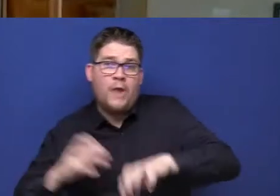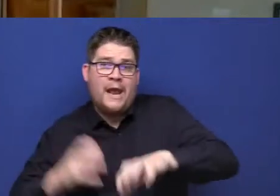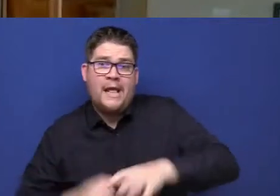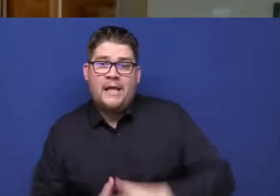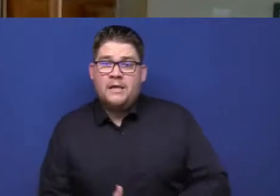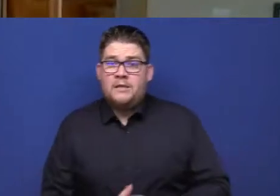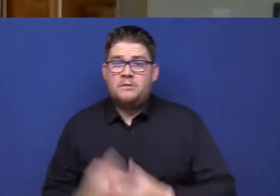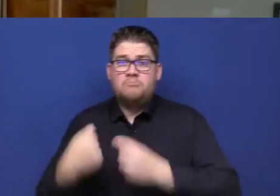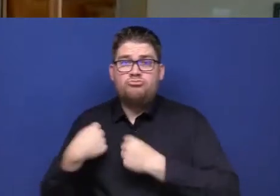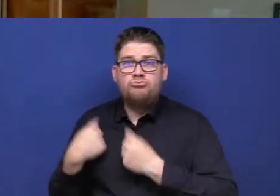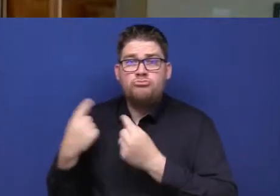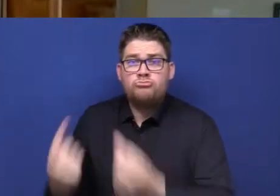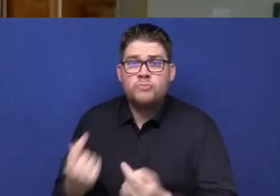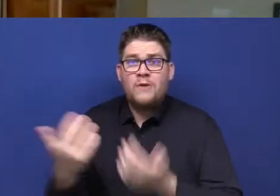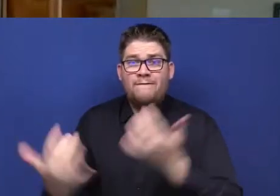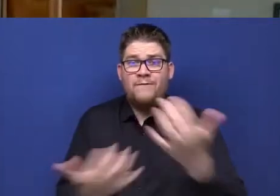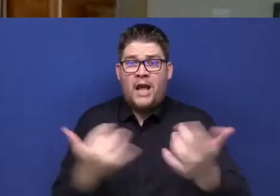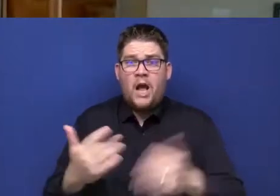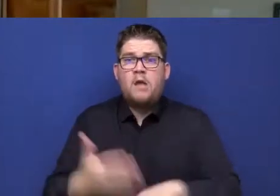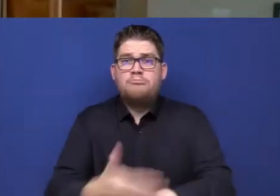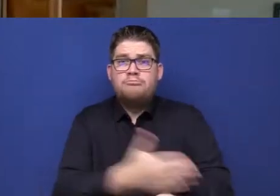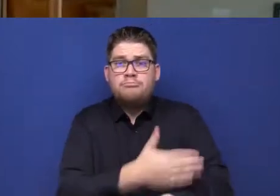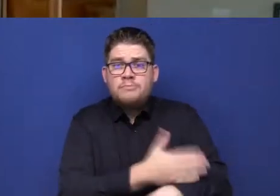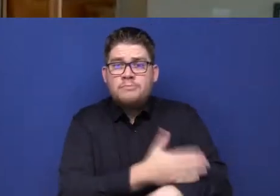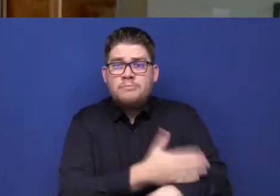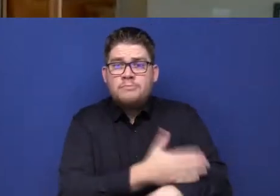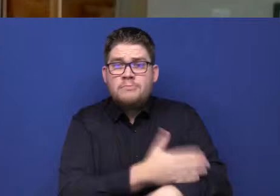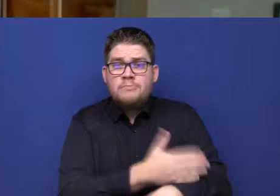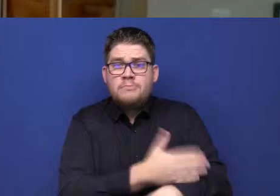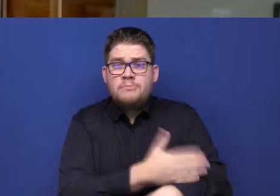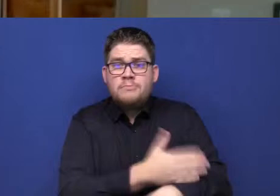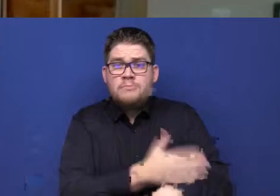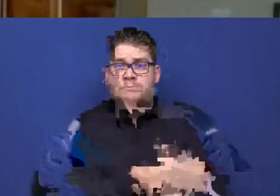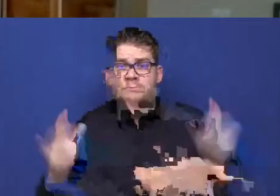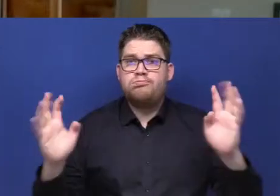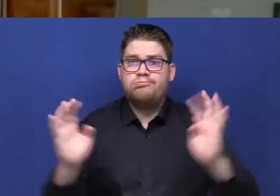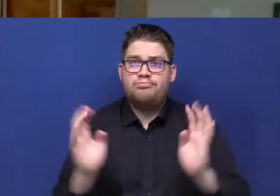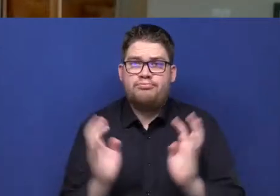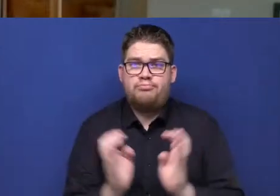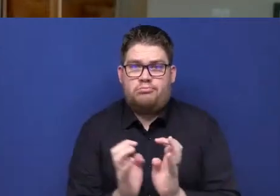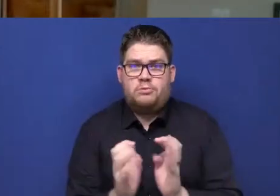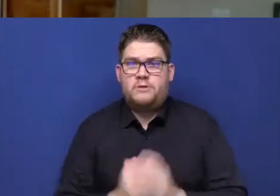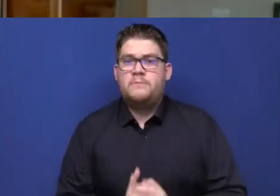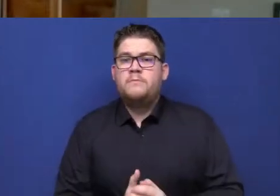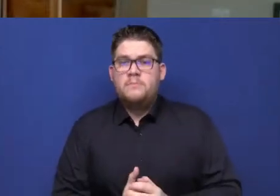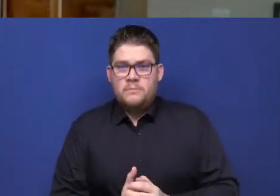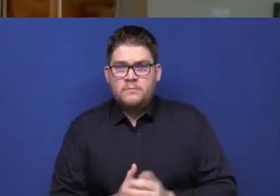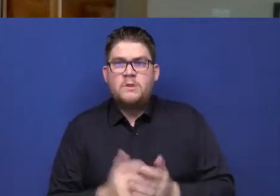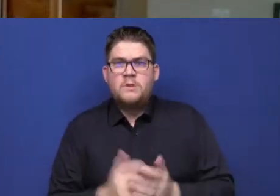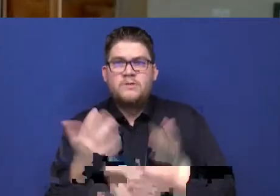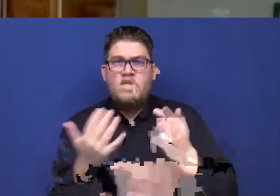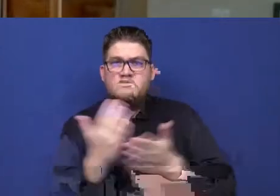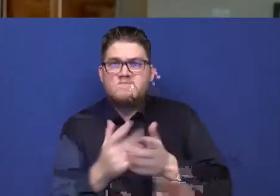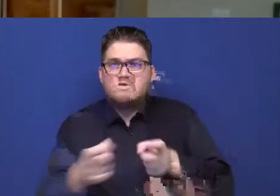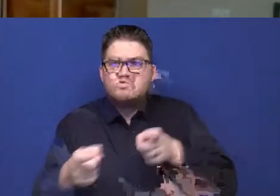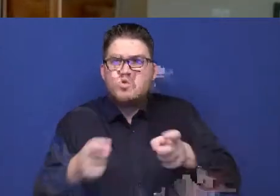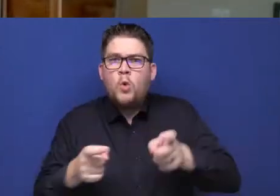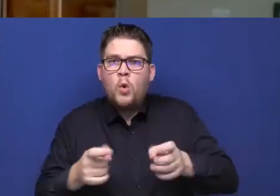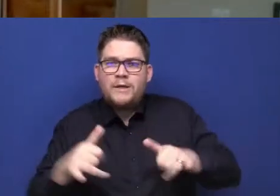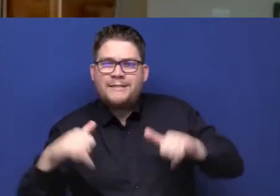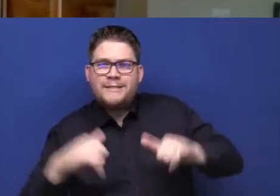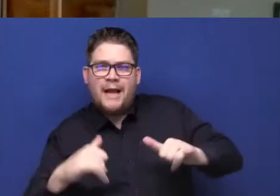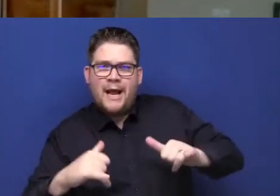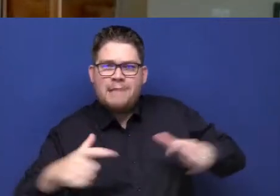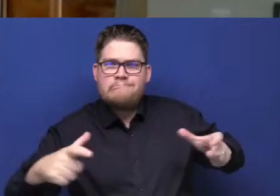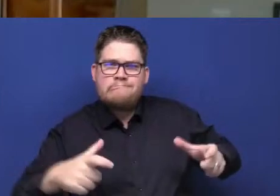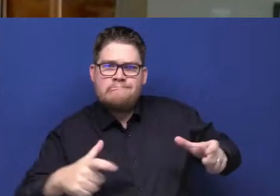instances that we haven't been able to due to elevated fire behavior. We've been able to use ignition to help solidify some of our containment